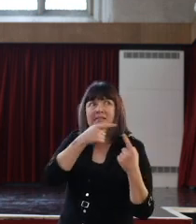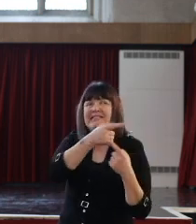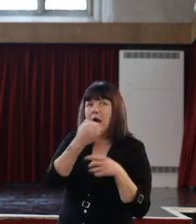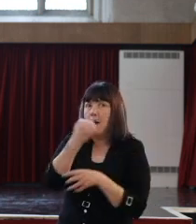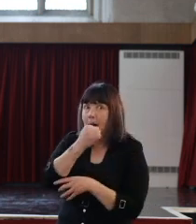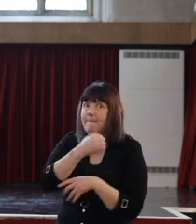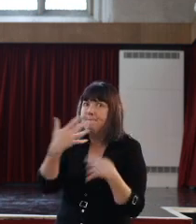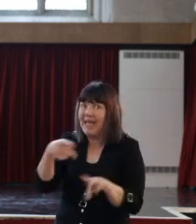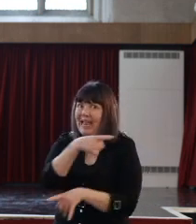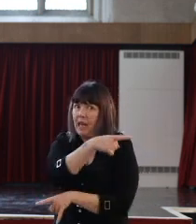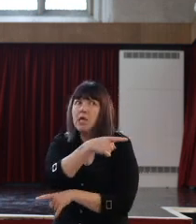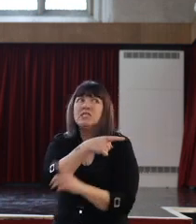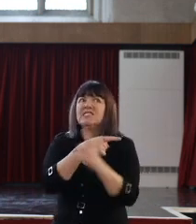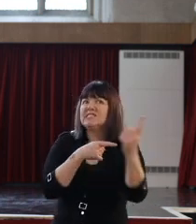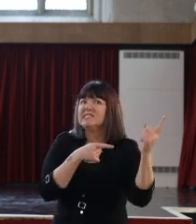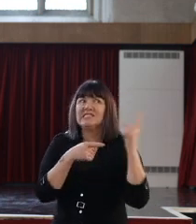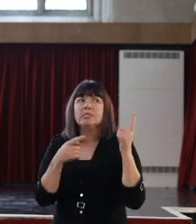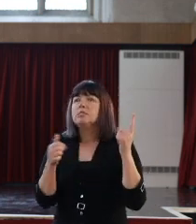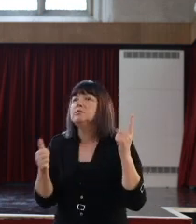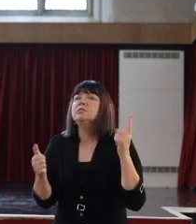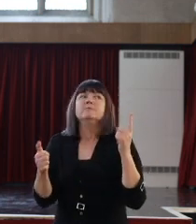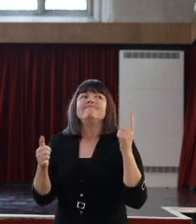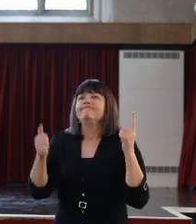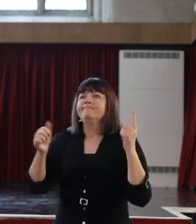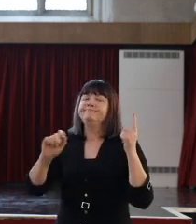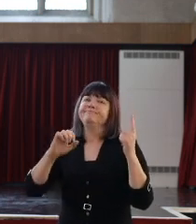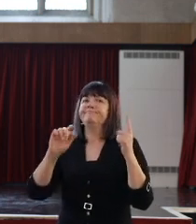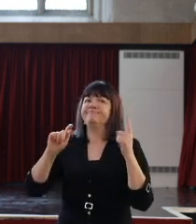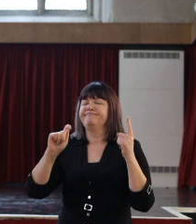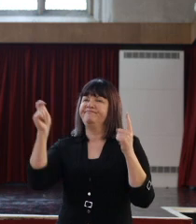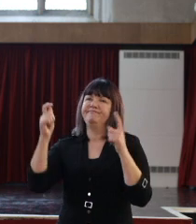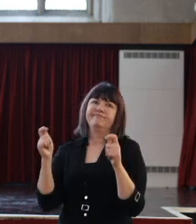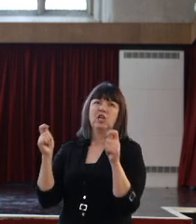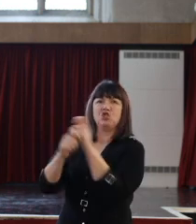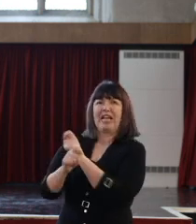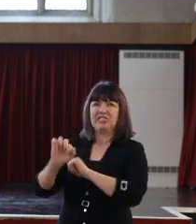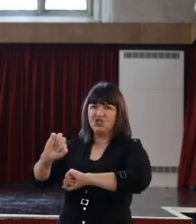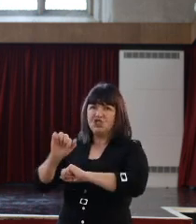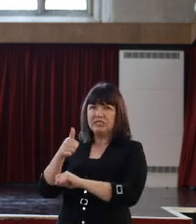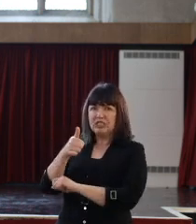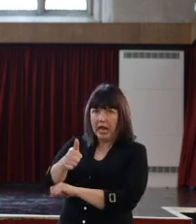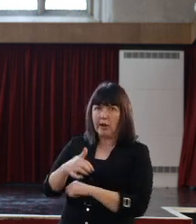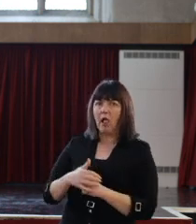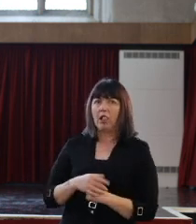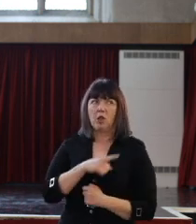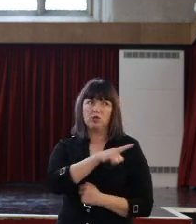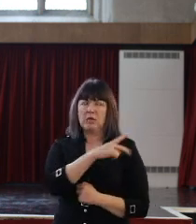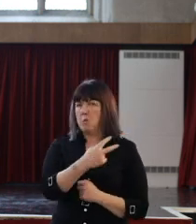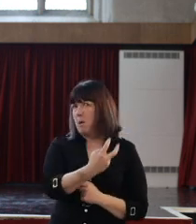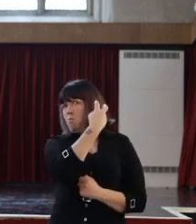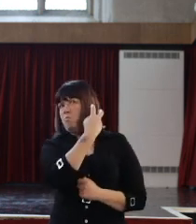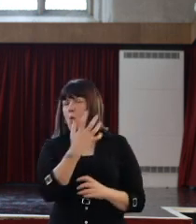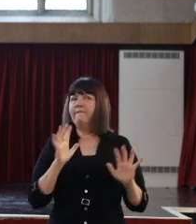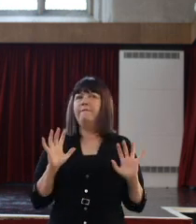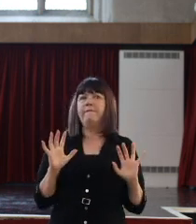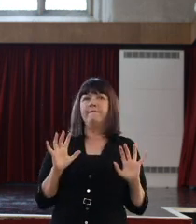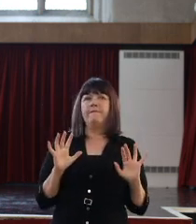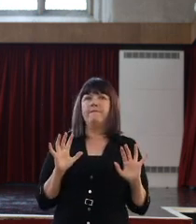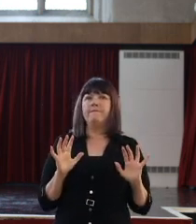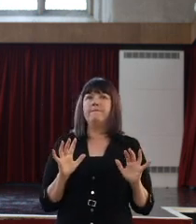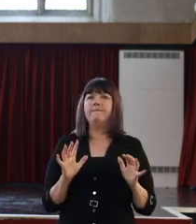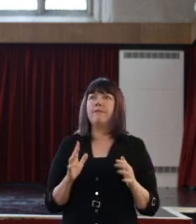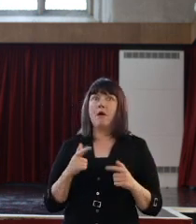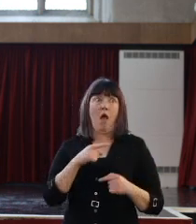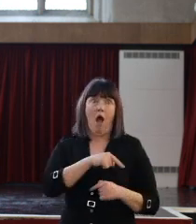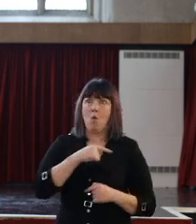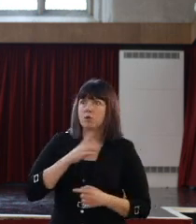did, I'd have to turn the TV over and to watch something a bit more manly to escape his anger. Consuming culture in